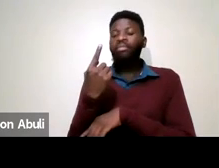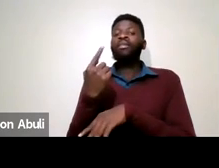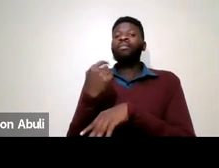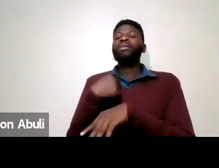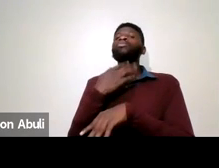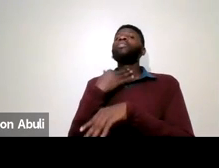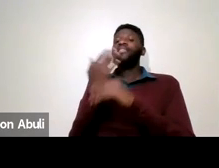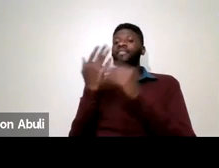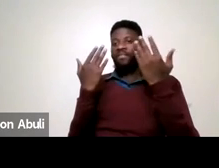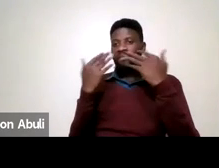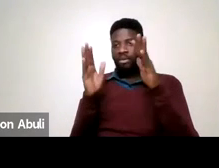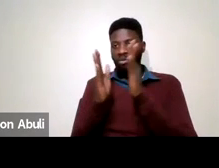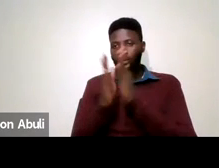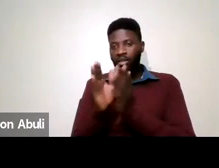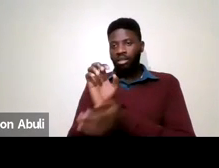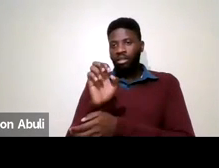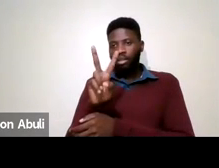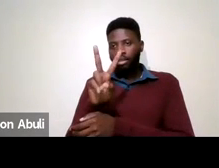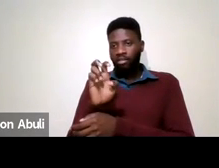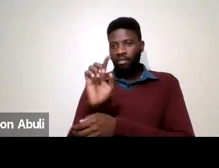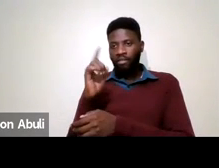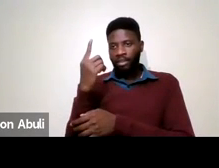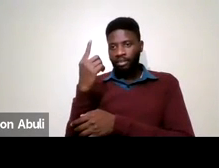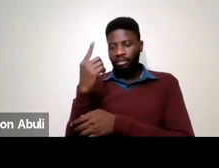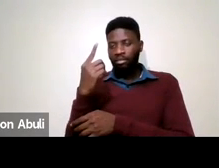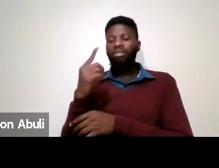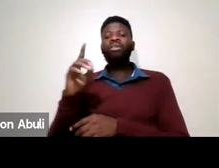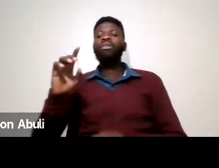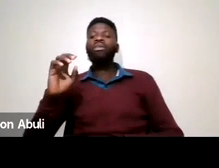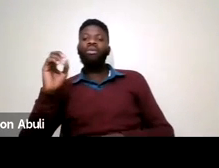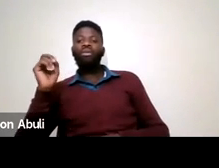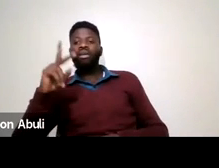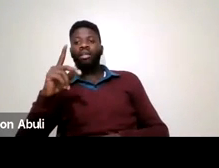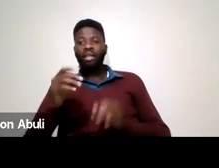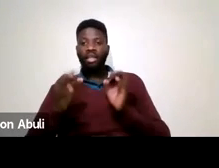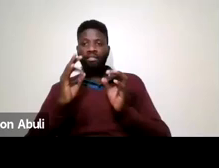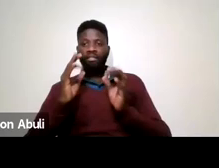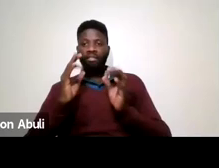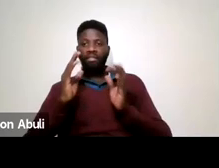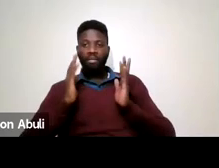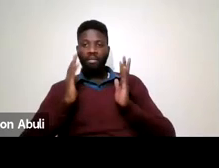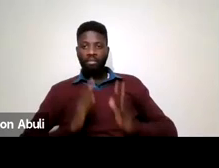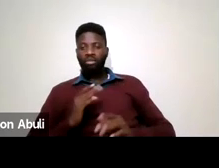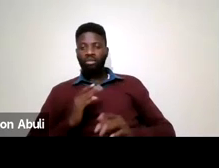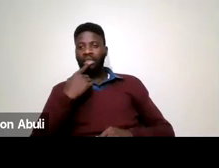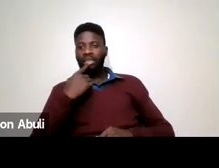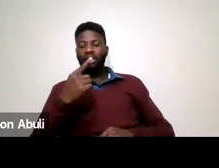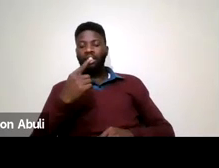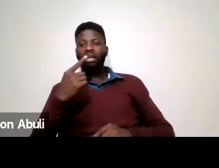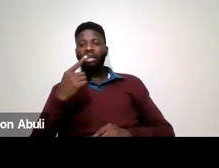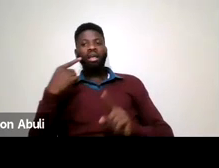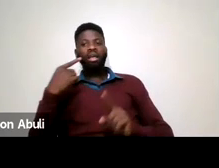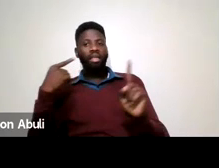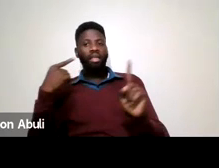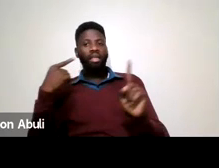finish with Eve. Okay, so if someone says his goal is, let's say, getting work or getting married, is